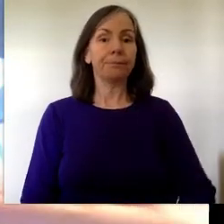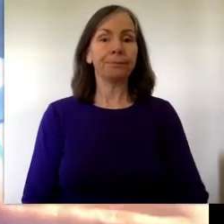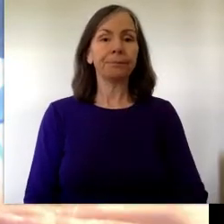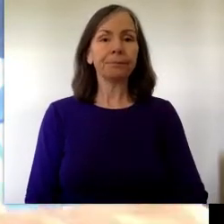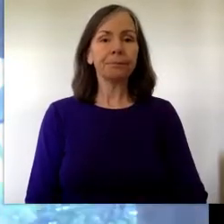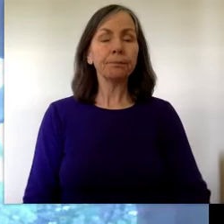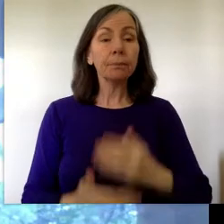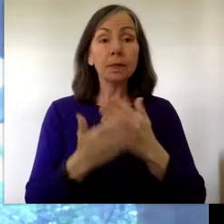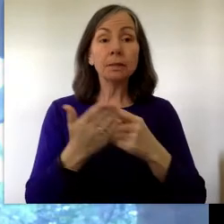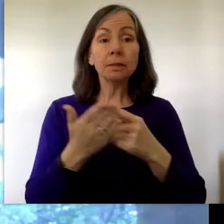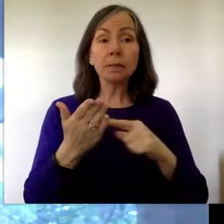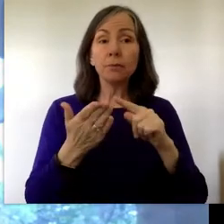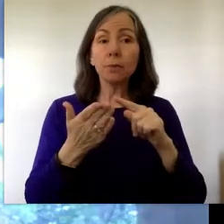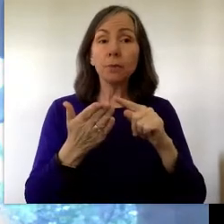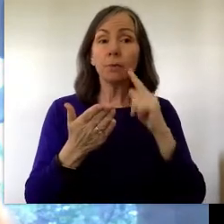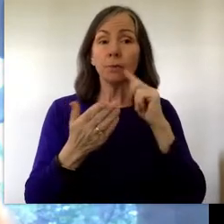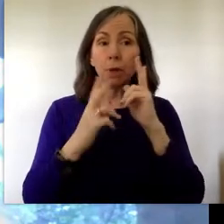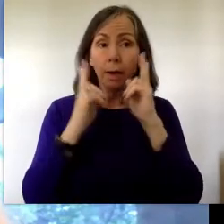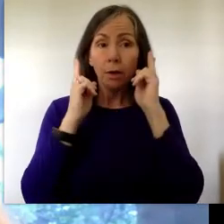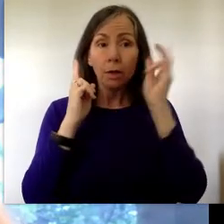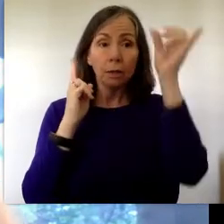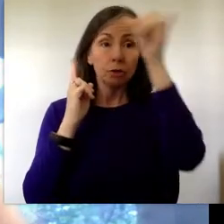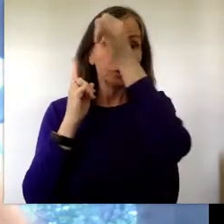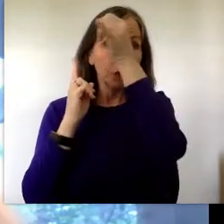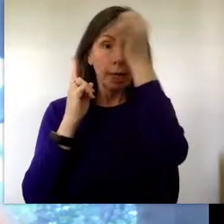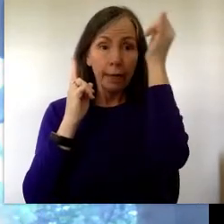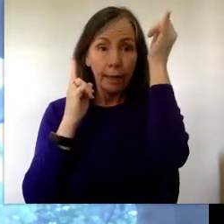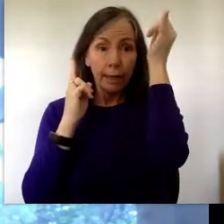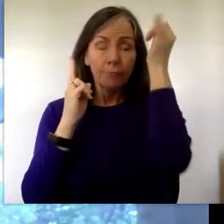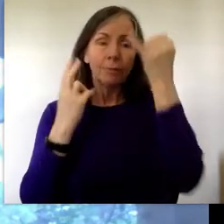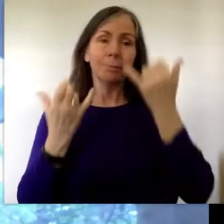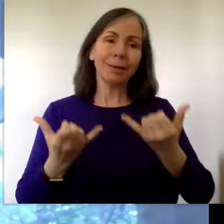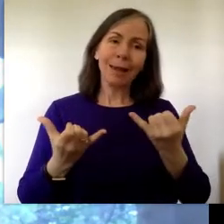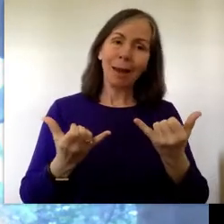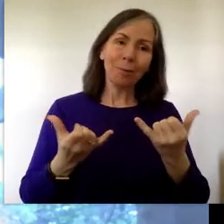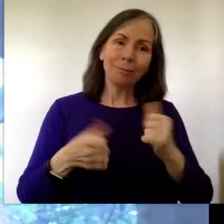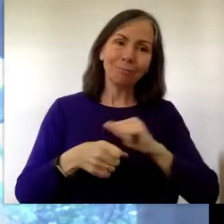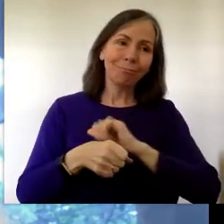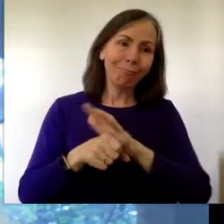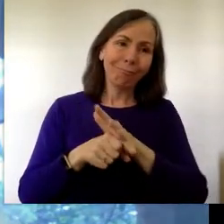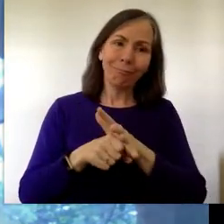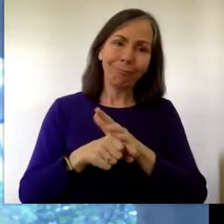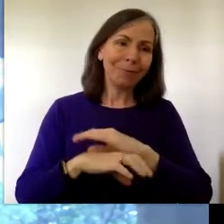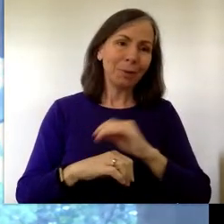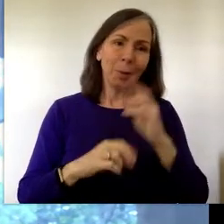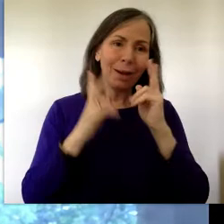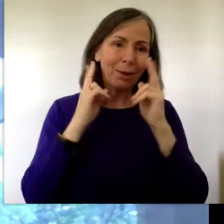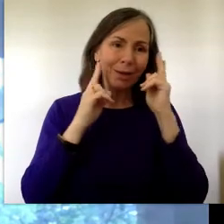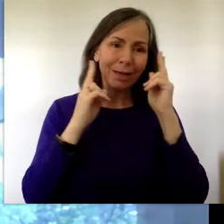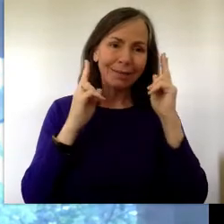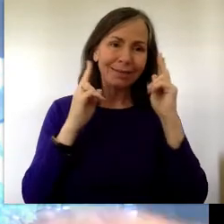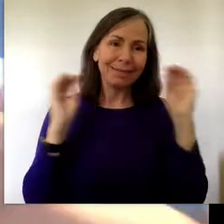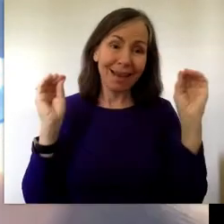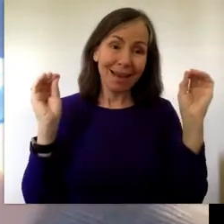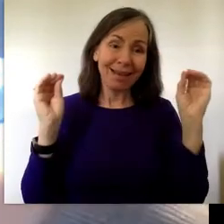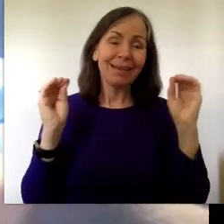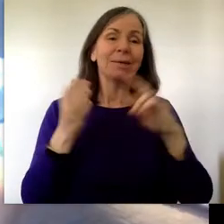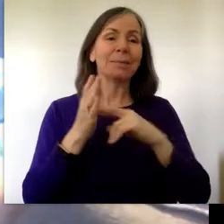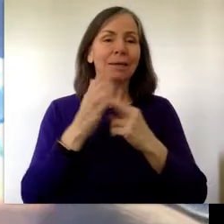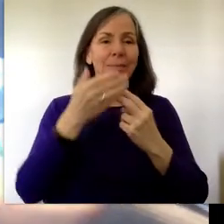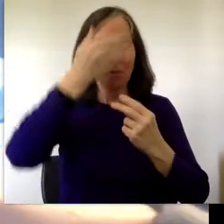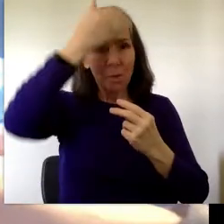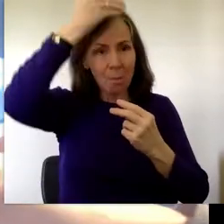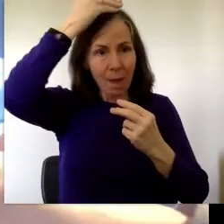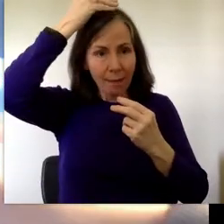actually shave that when you get a haircut, but let's be honest, nobody's getting haircuts right now. So what you'll do is just pull your hair back like that, and you can